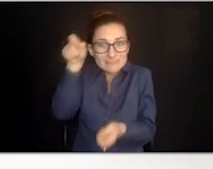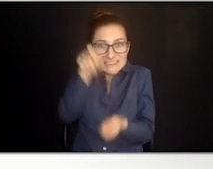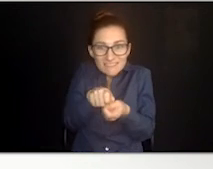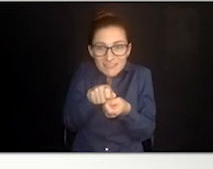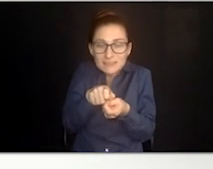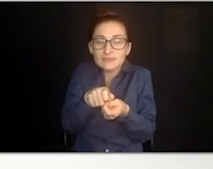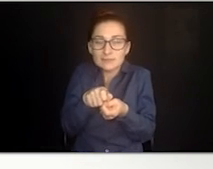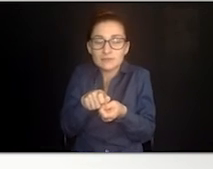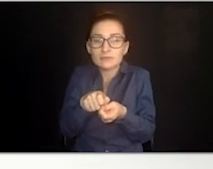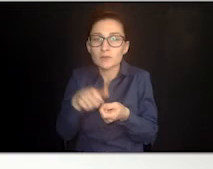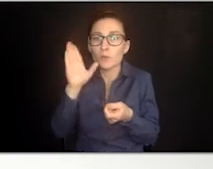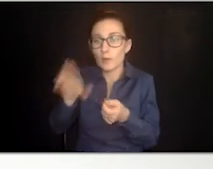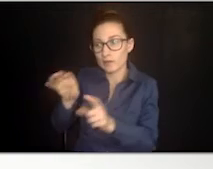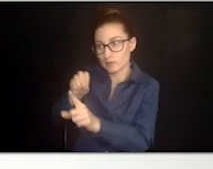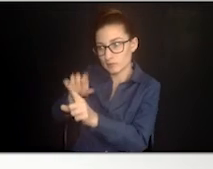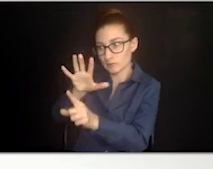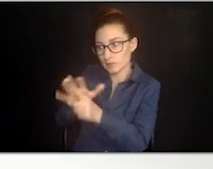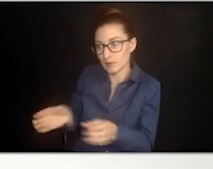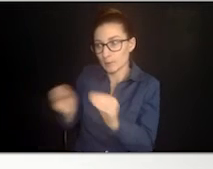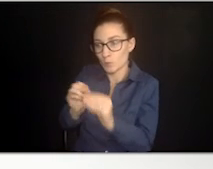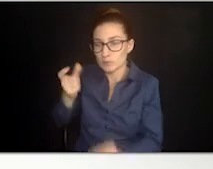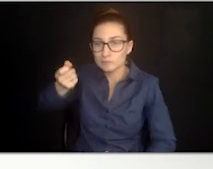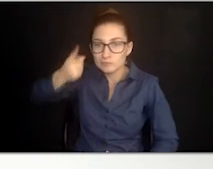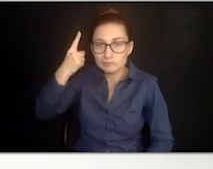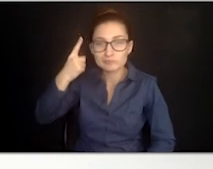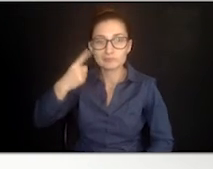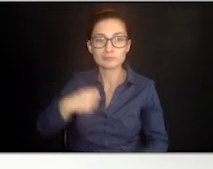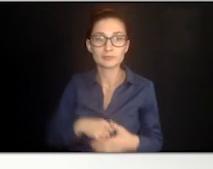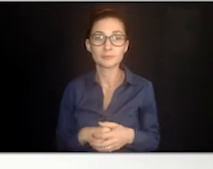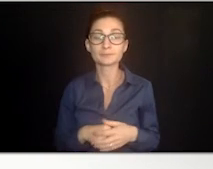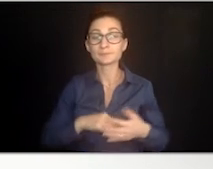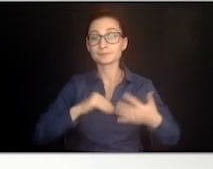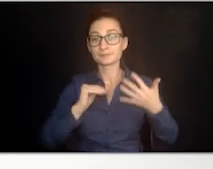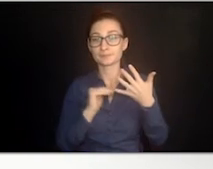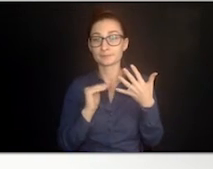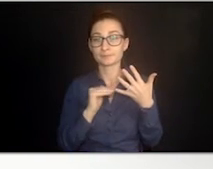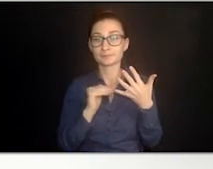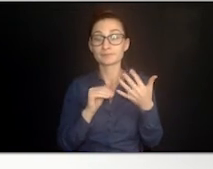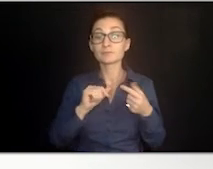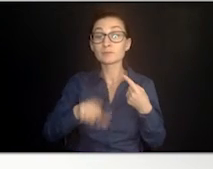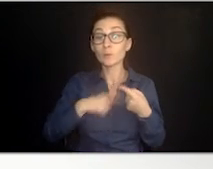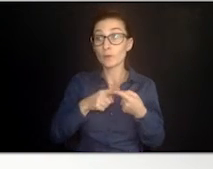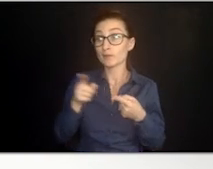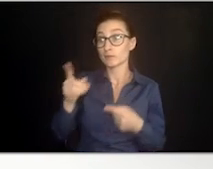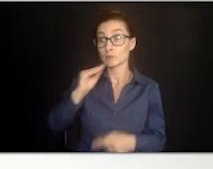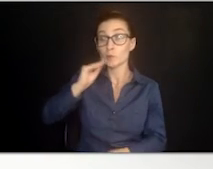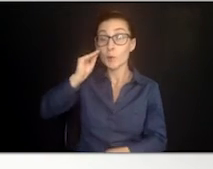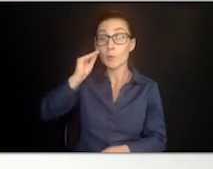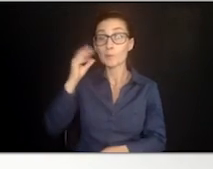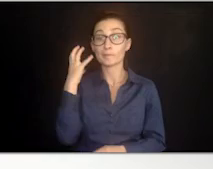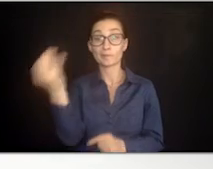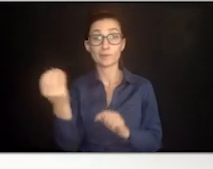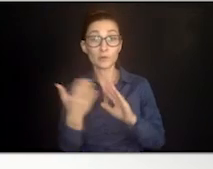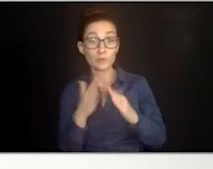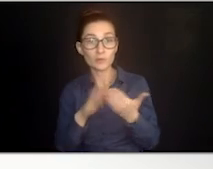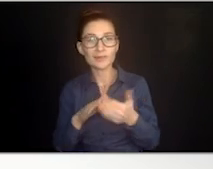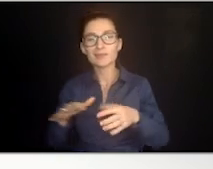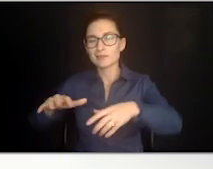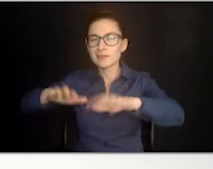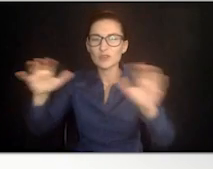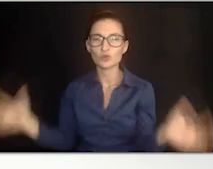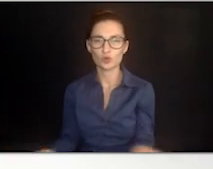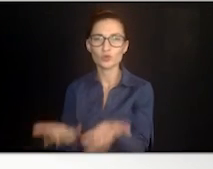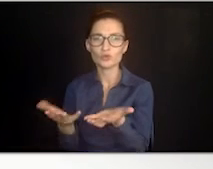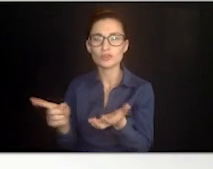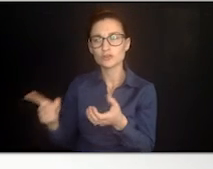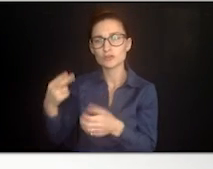will understand. And finally, when you are at home and in the community, encourage and